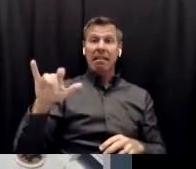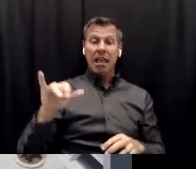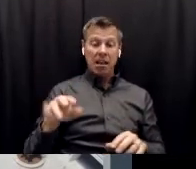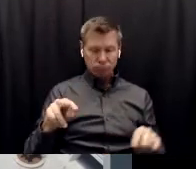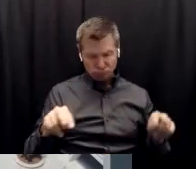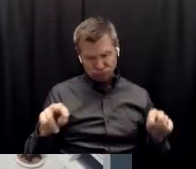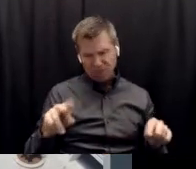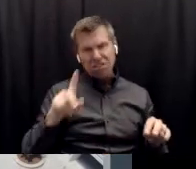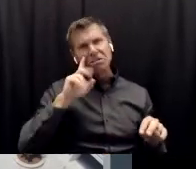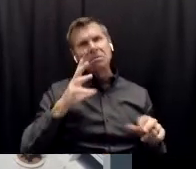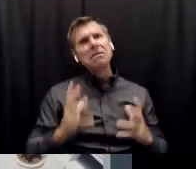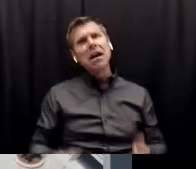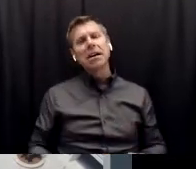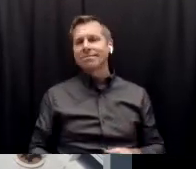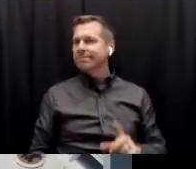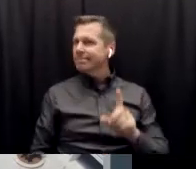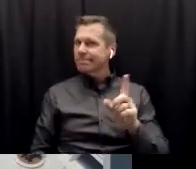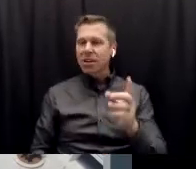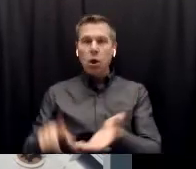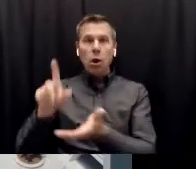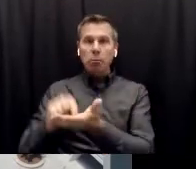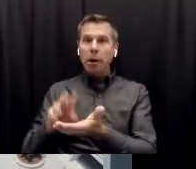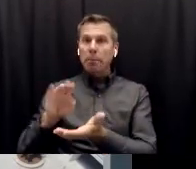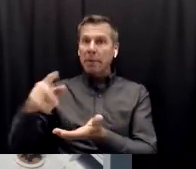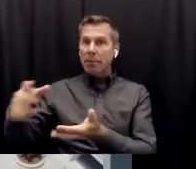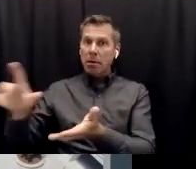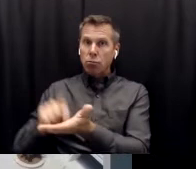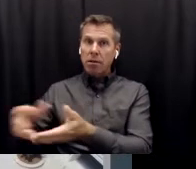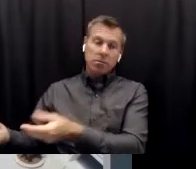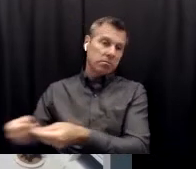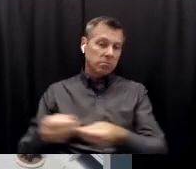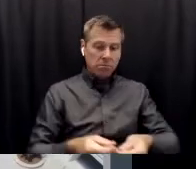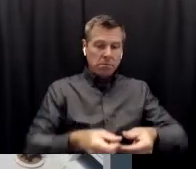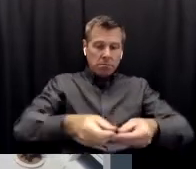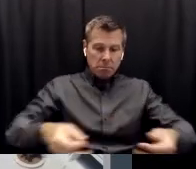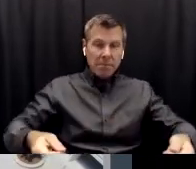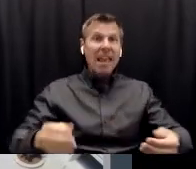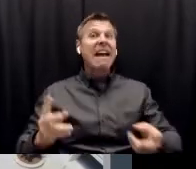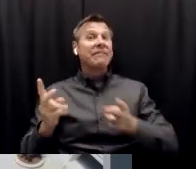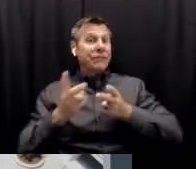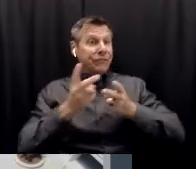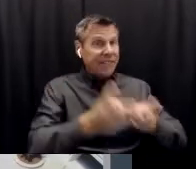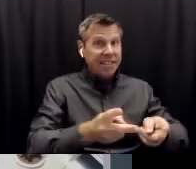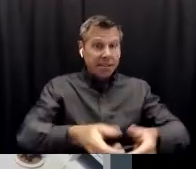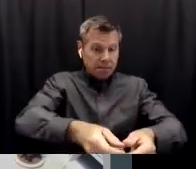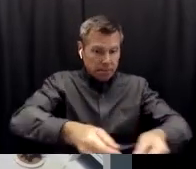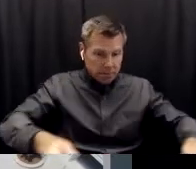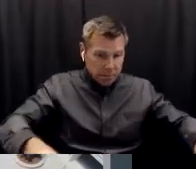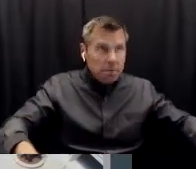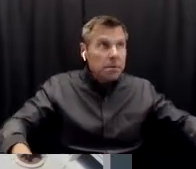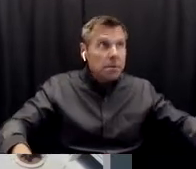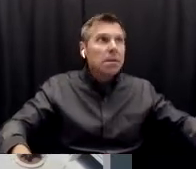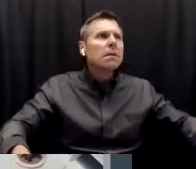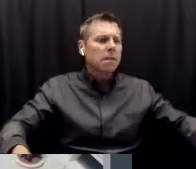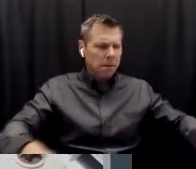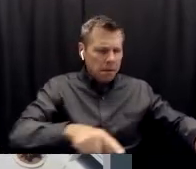out a satellite map and then we go out to the field, we'll have an opportunity to adjust and see, okay, that tree has grown a couple of inches